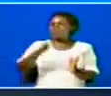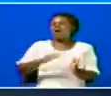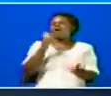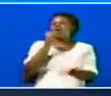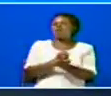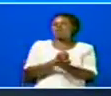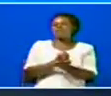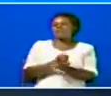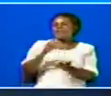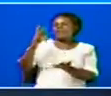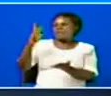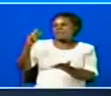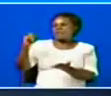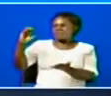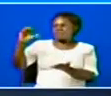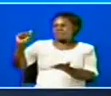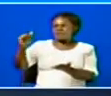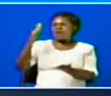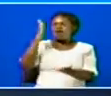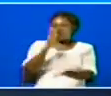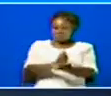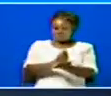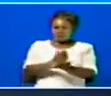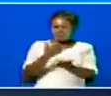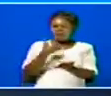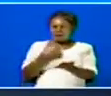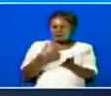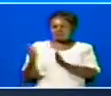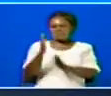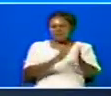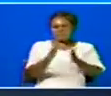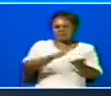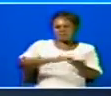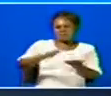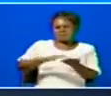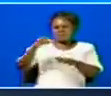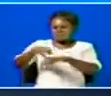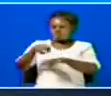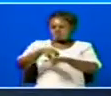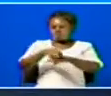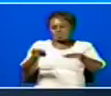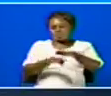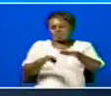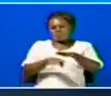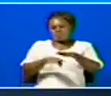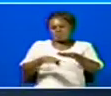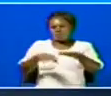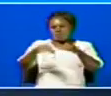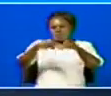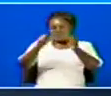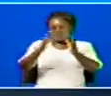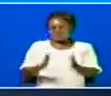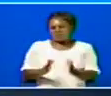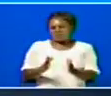The Nairobi County Assembly has confirmed that plans are underway to reconcile Sonko and his deputy in a special meeting to be led by Nairobi